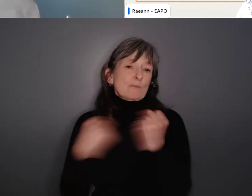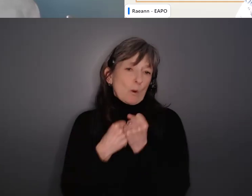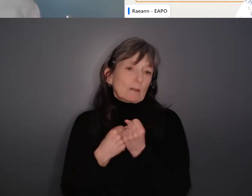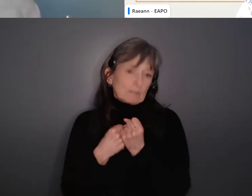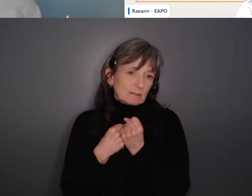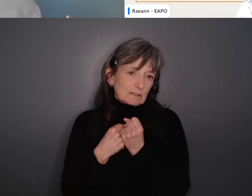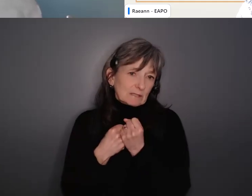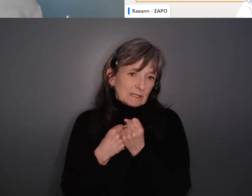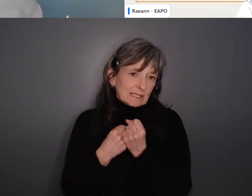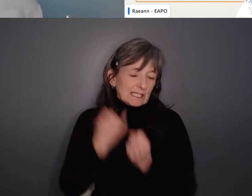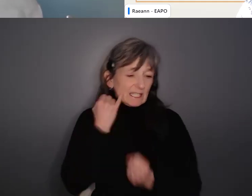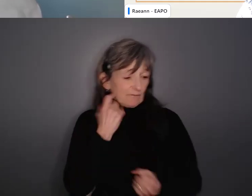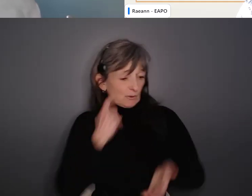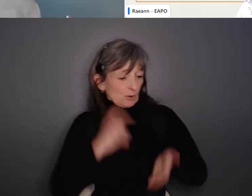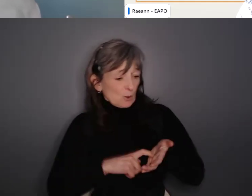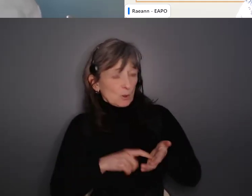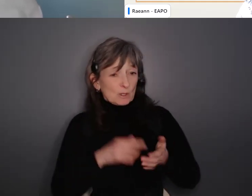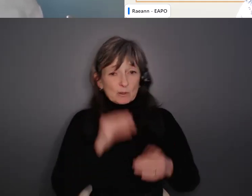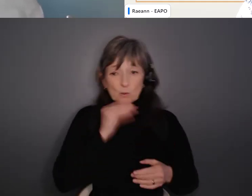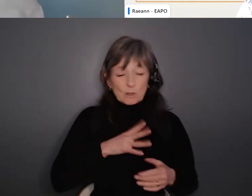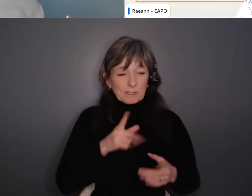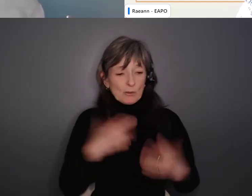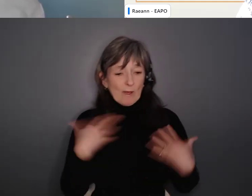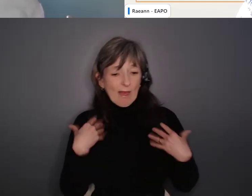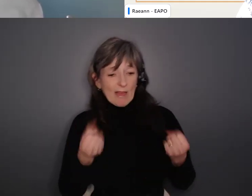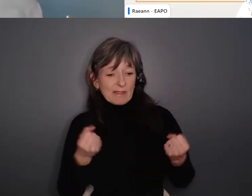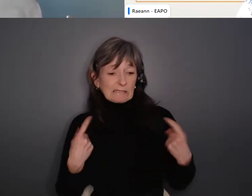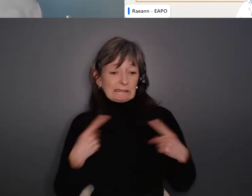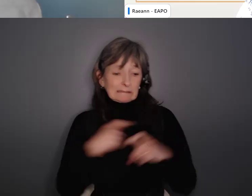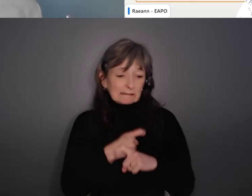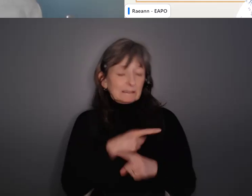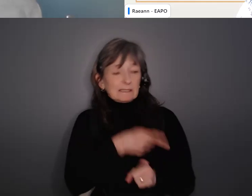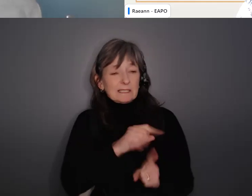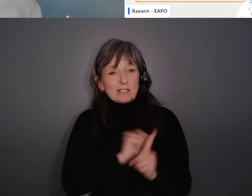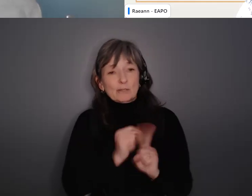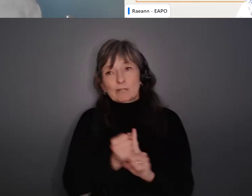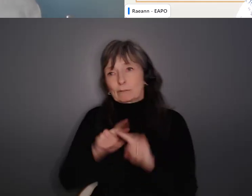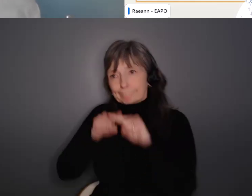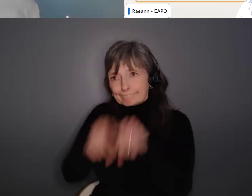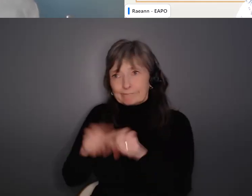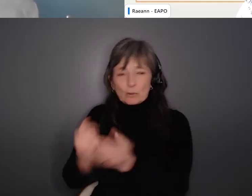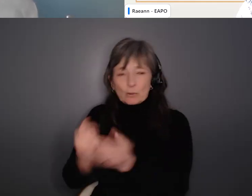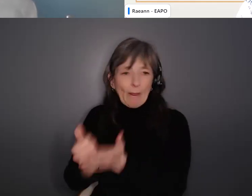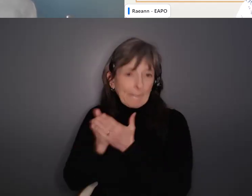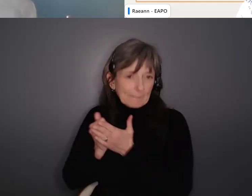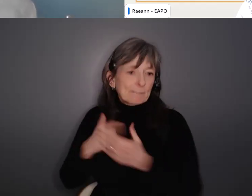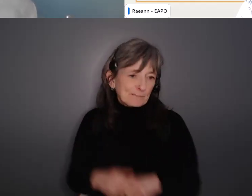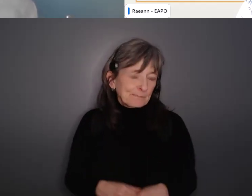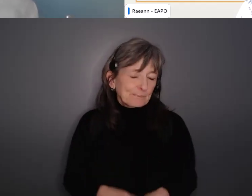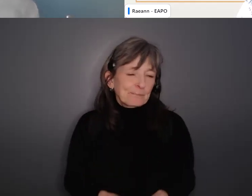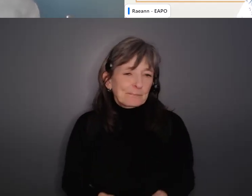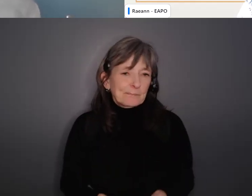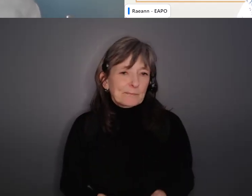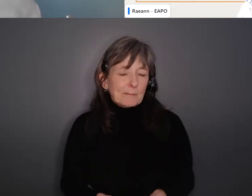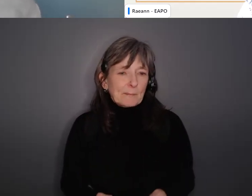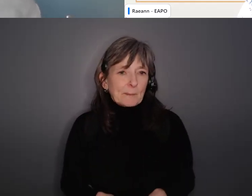more complex kind of health situations that we're needing to address for older people.